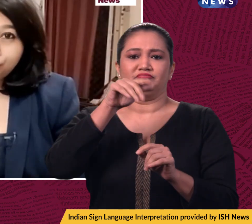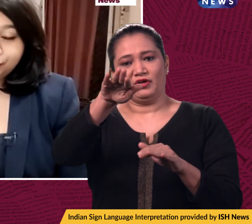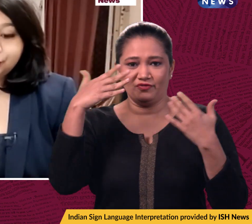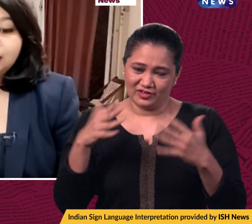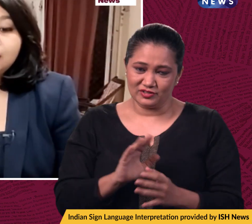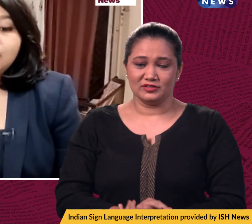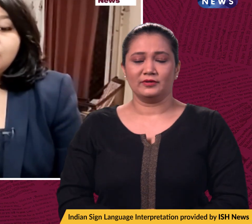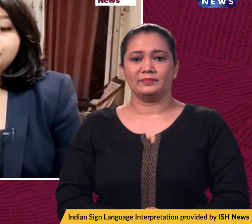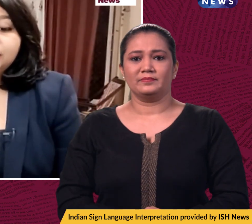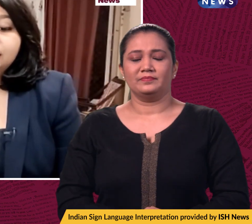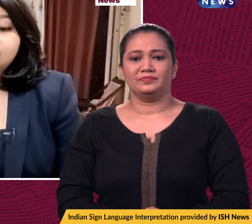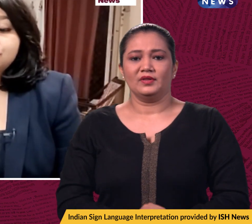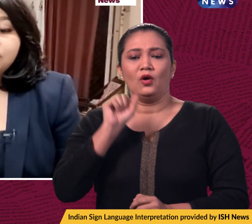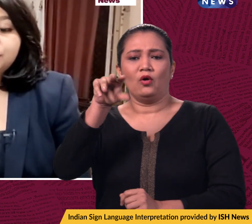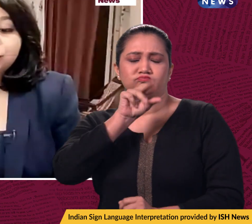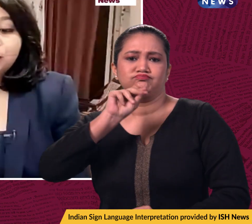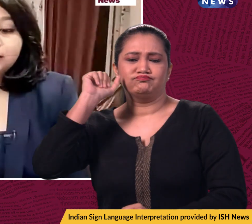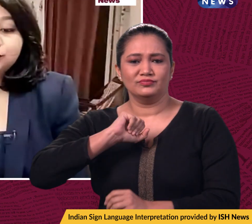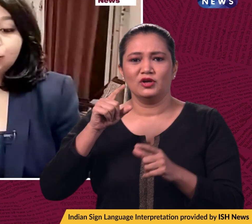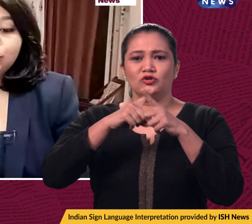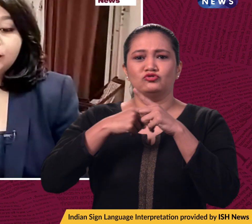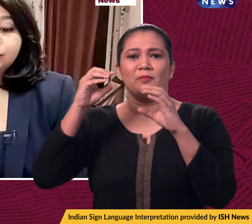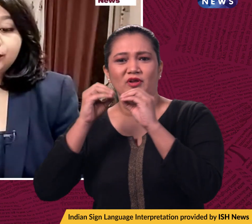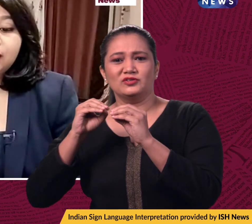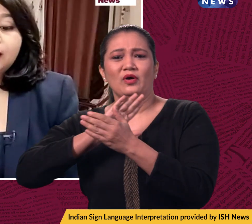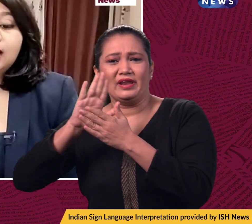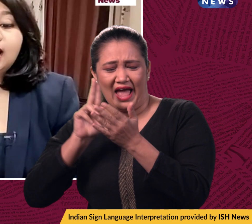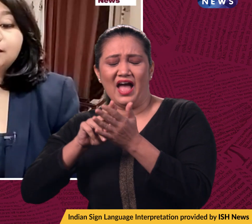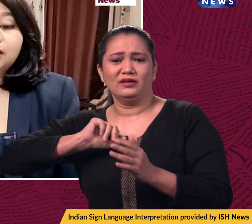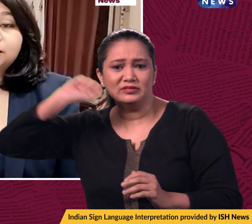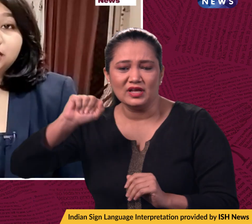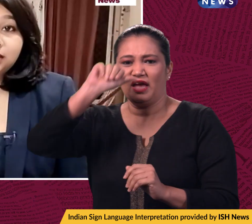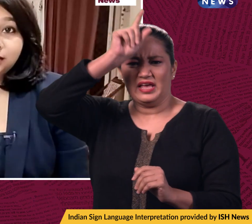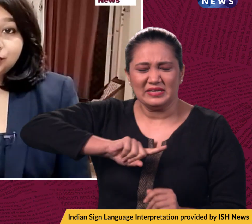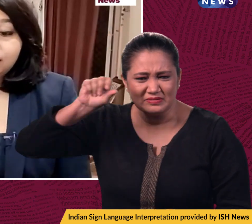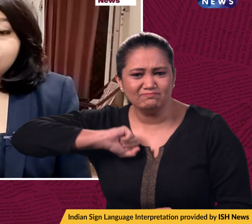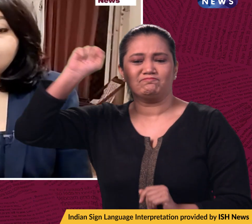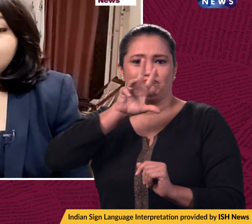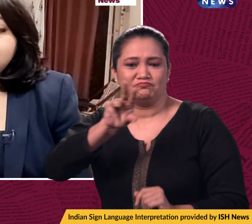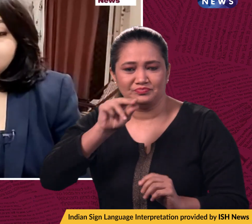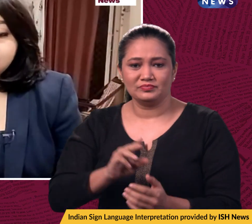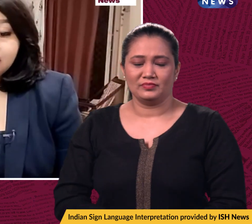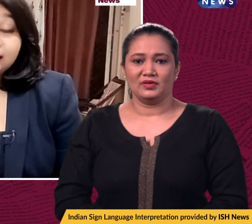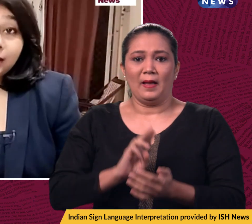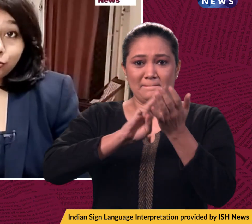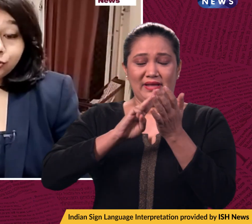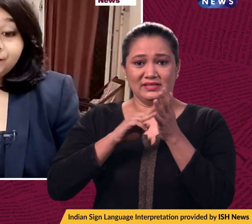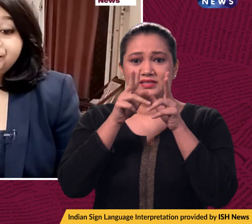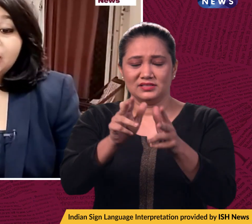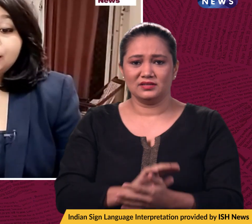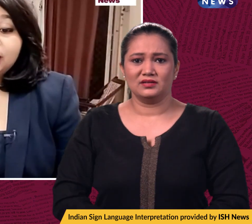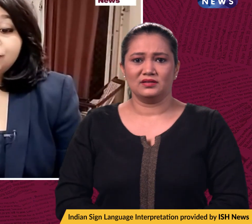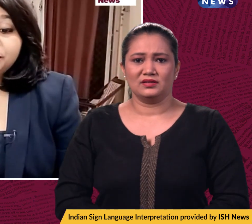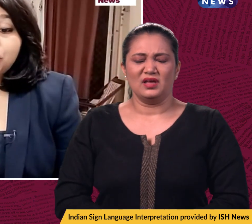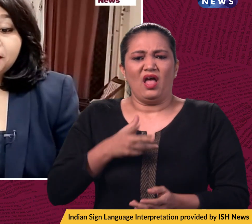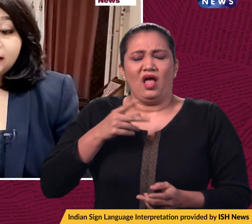he took oath today, beginning his address by chanting "Jo Bole So Nihal" and "Bharat Mata Ki Jai." Mann said, and I quote,